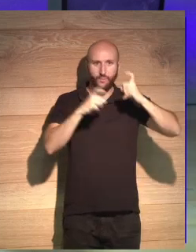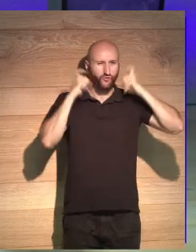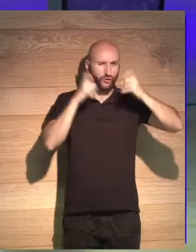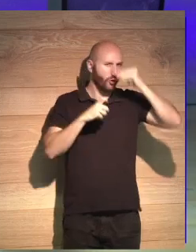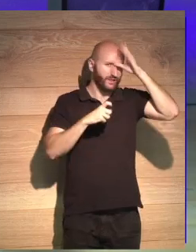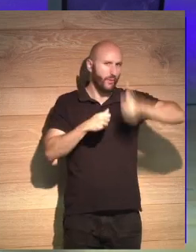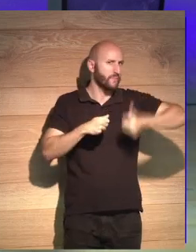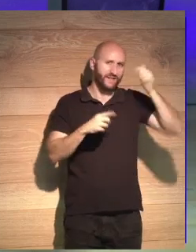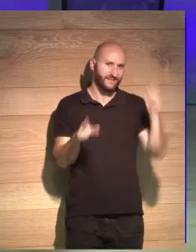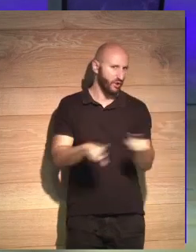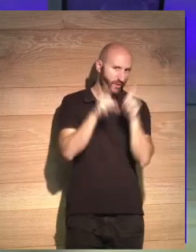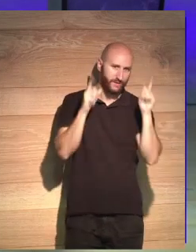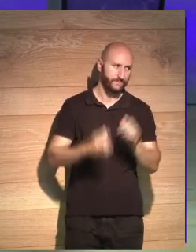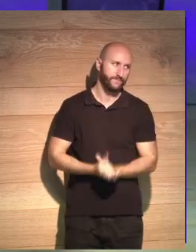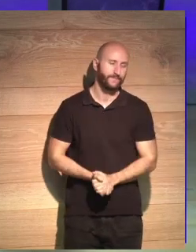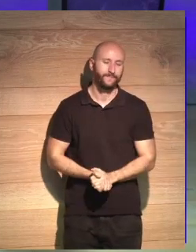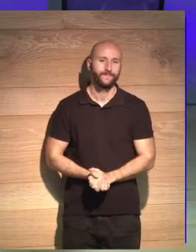learnings.